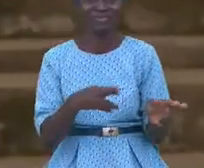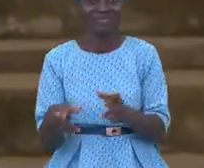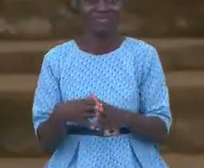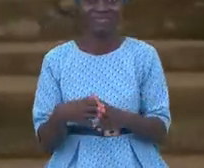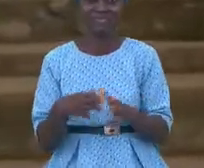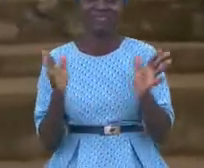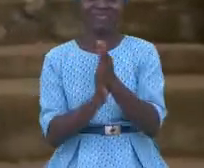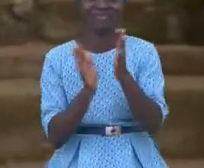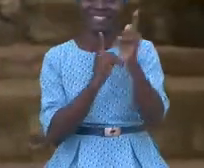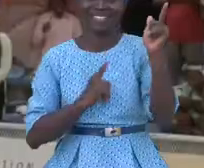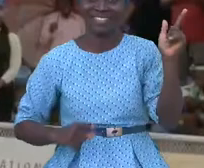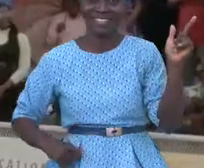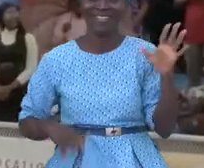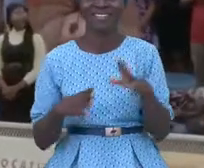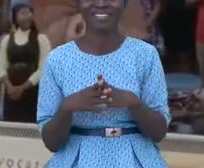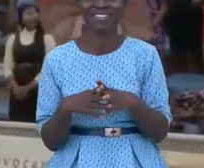Praise the Lord.